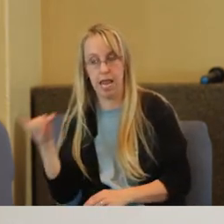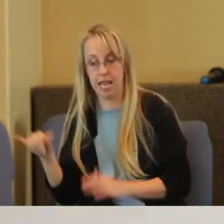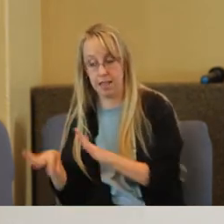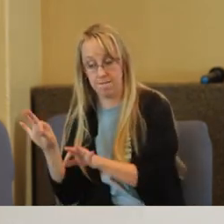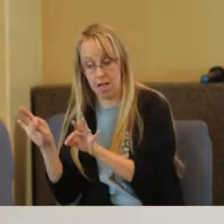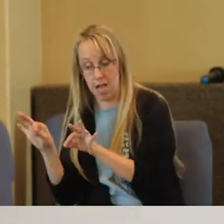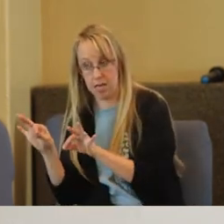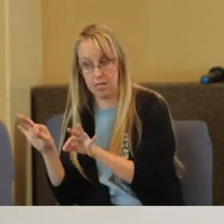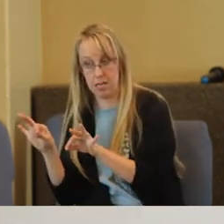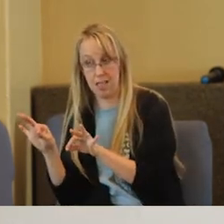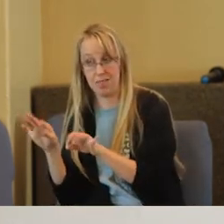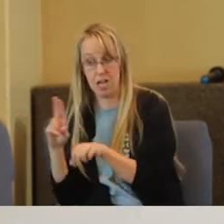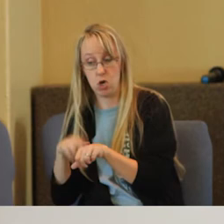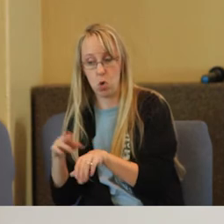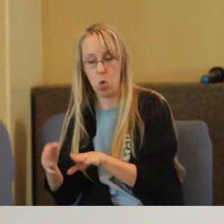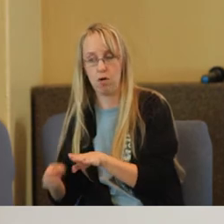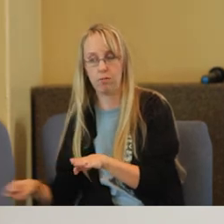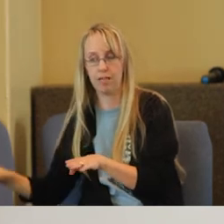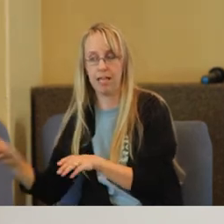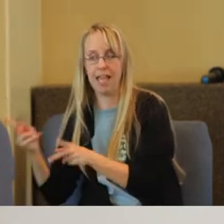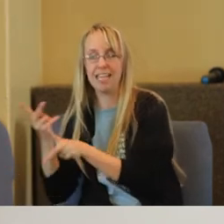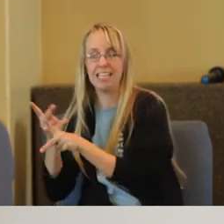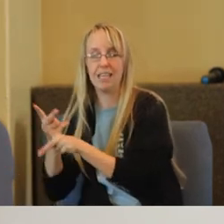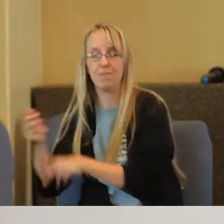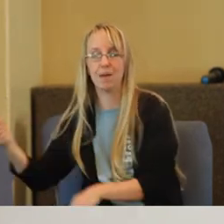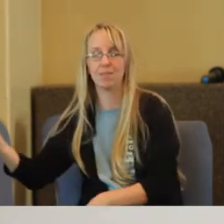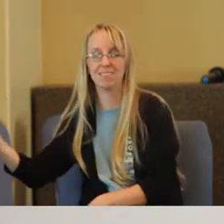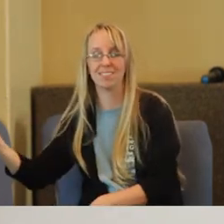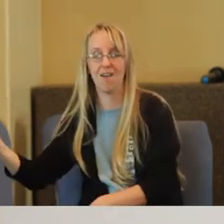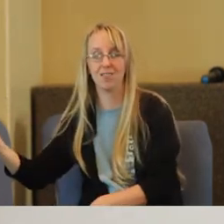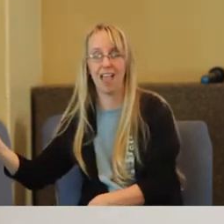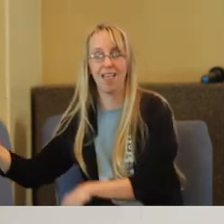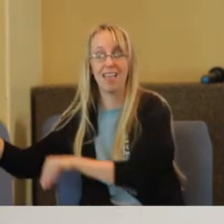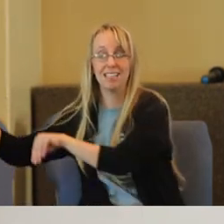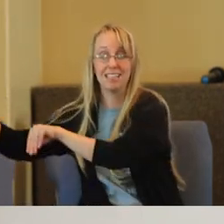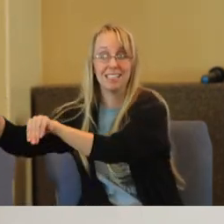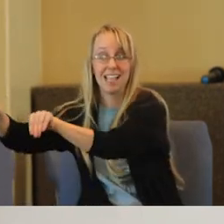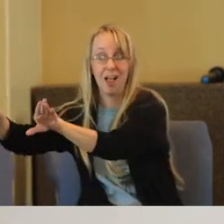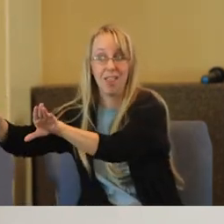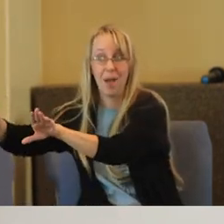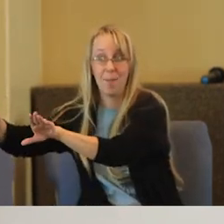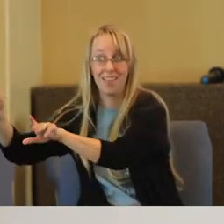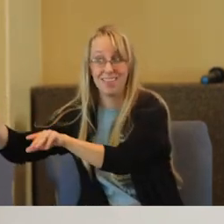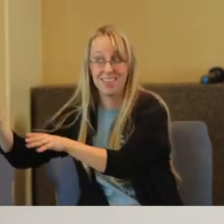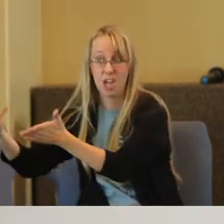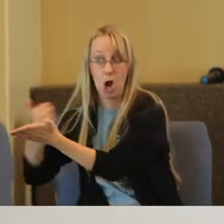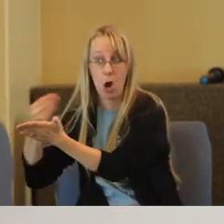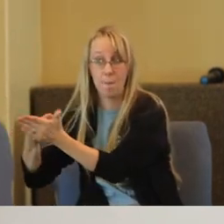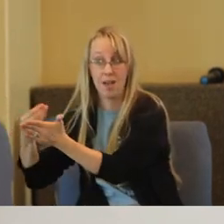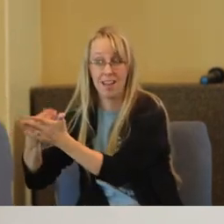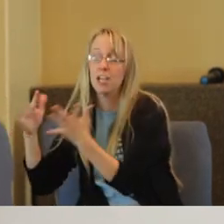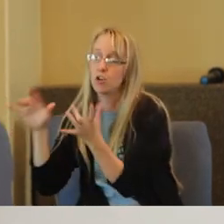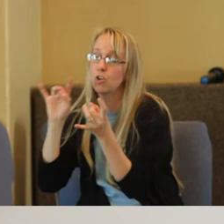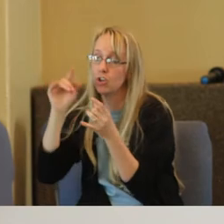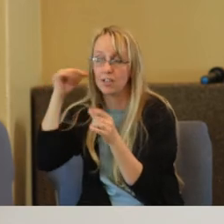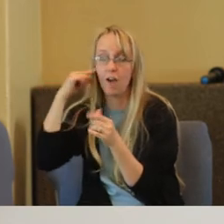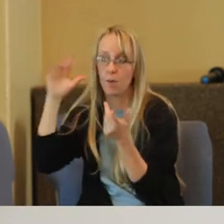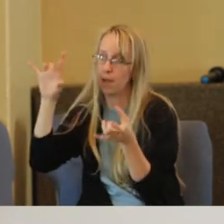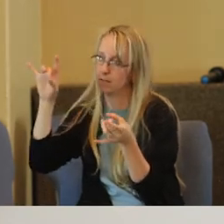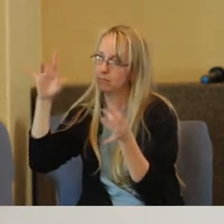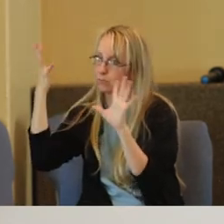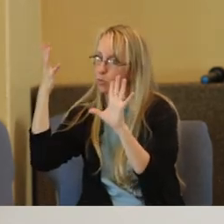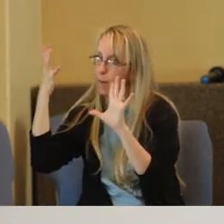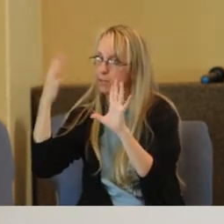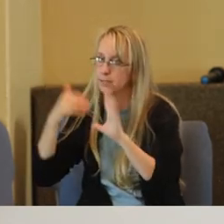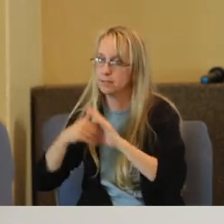usually keep them for themselves and then turn around and sell them back out to their public and make money. It's a corrupt government. In fact, that's one thing,